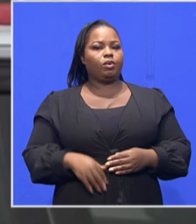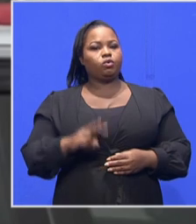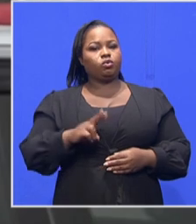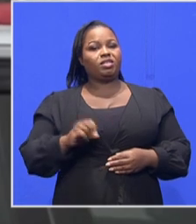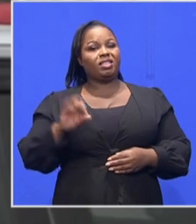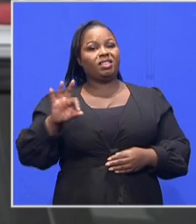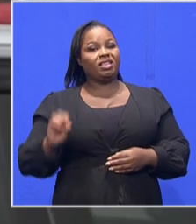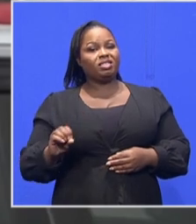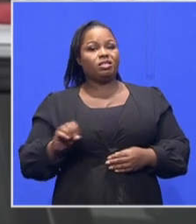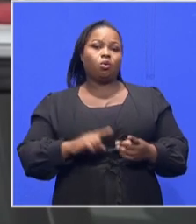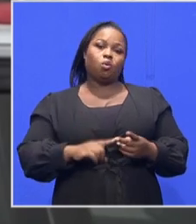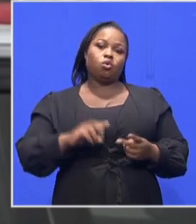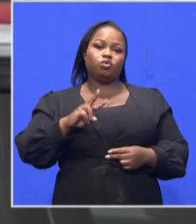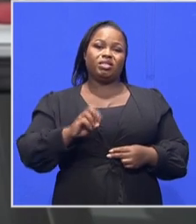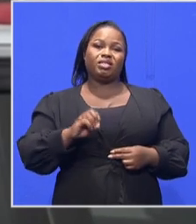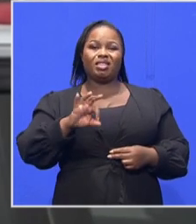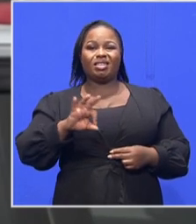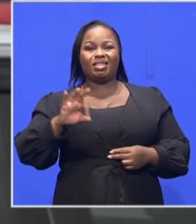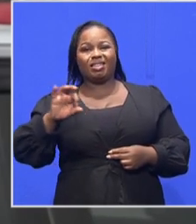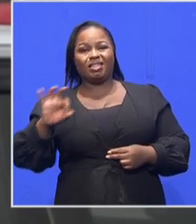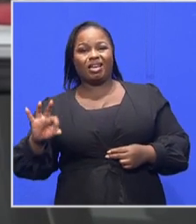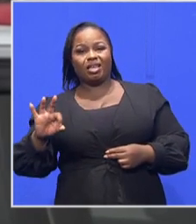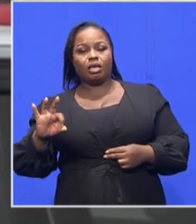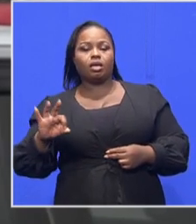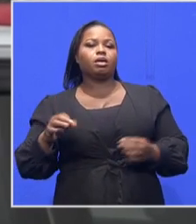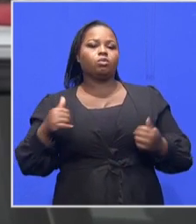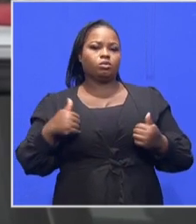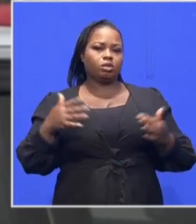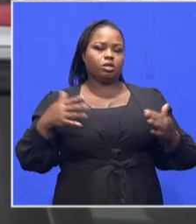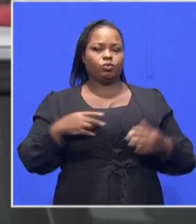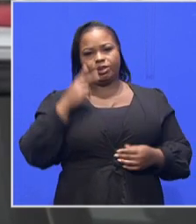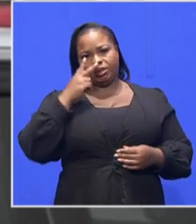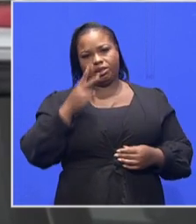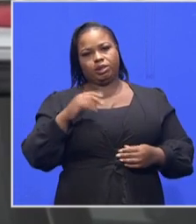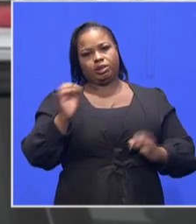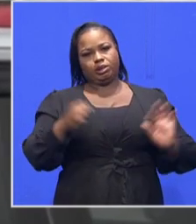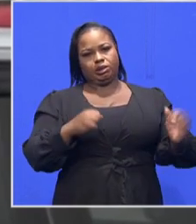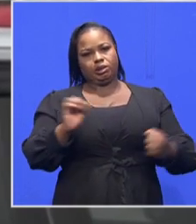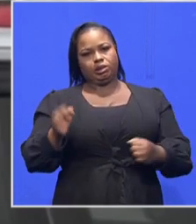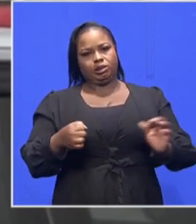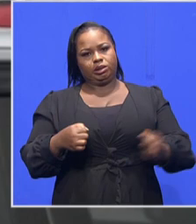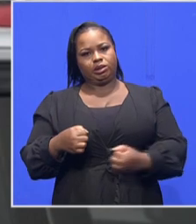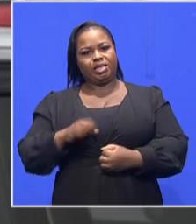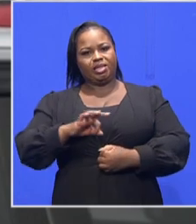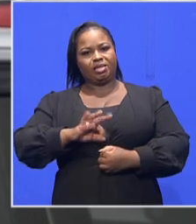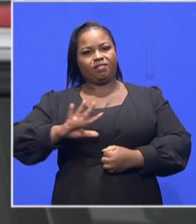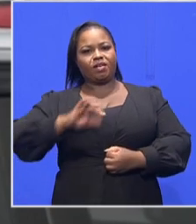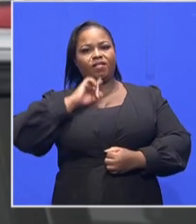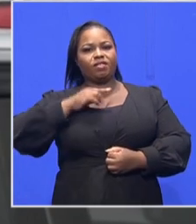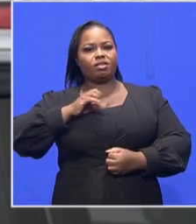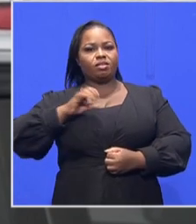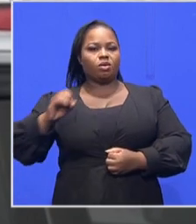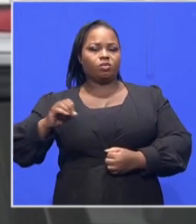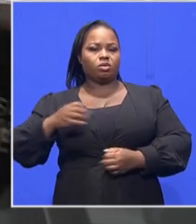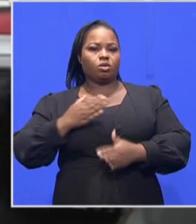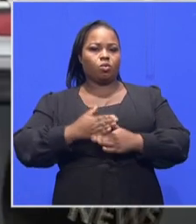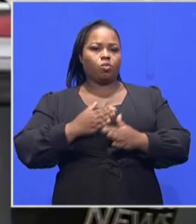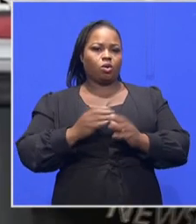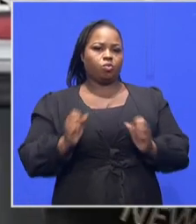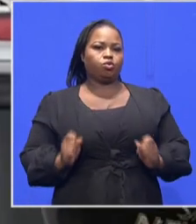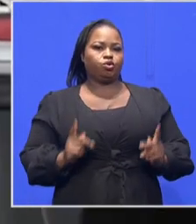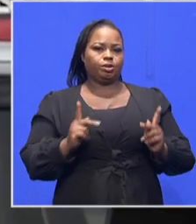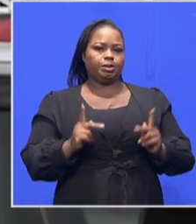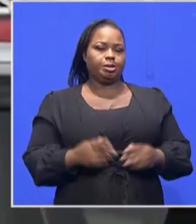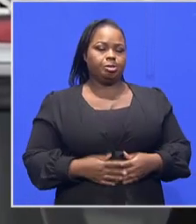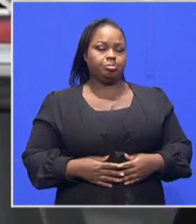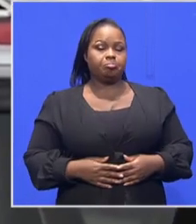2030, 2033 max, we will be starting to see 35,000 job opportunities generated in this area. Okay, a lot